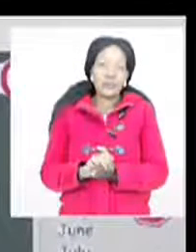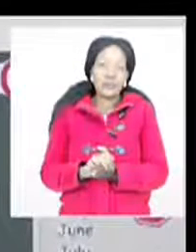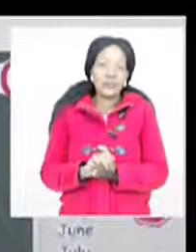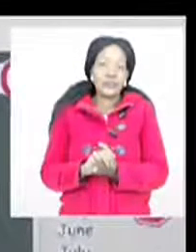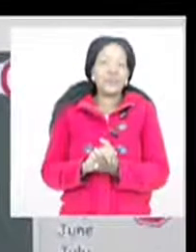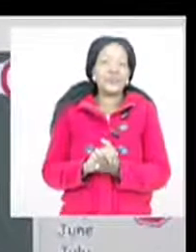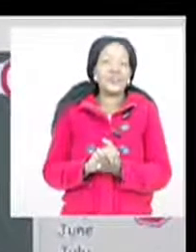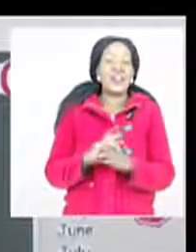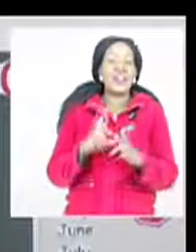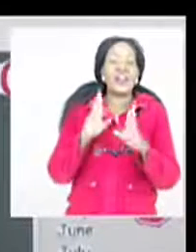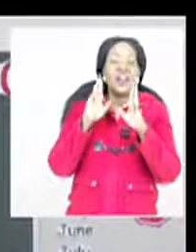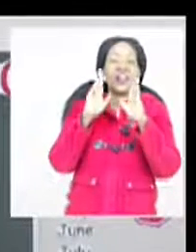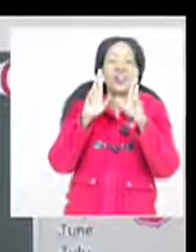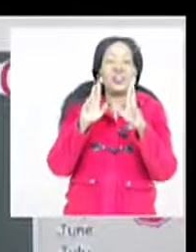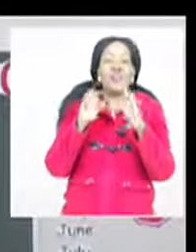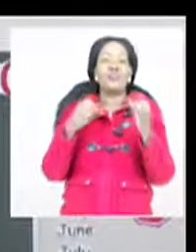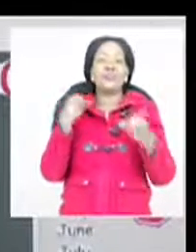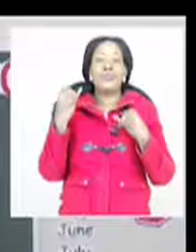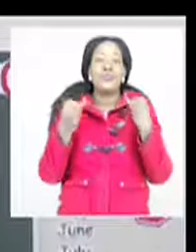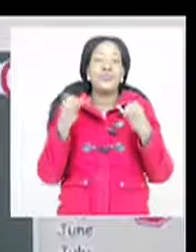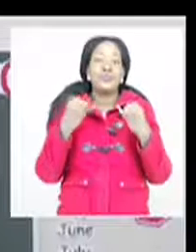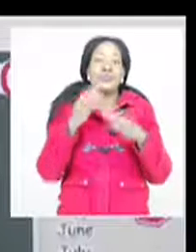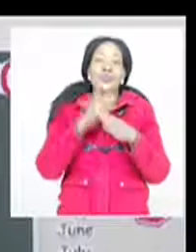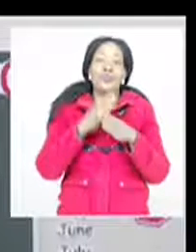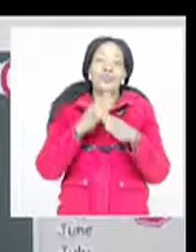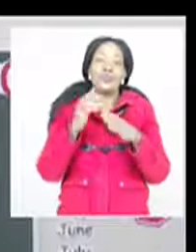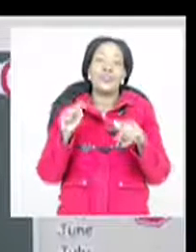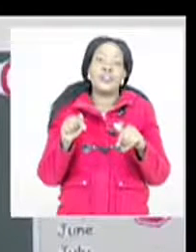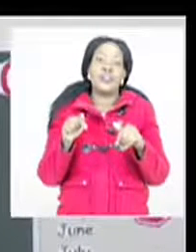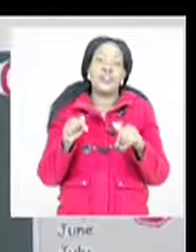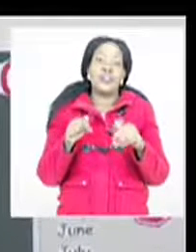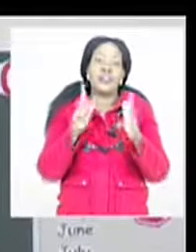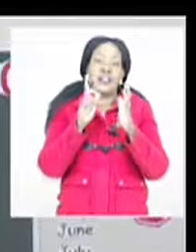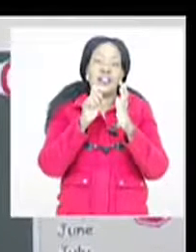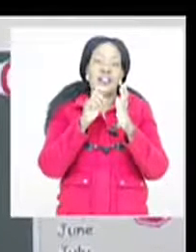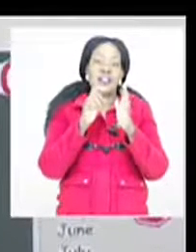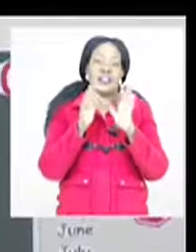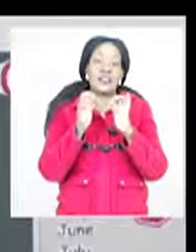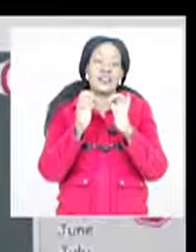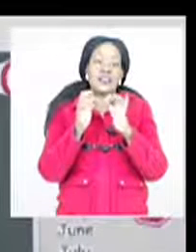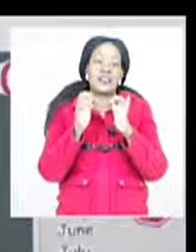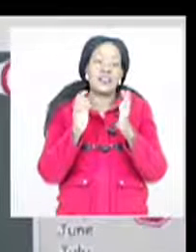Friends, I hope you enjoyed our lesson today. Let's quickly sanitize again.